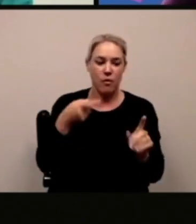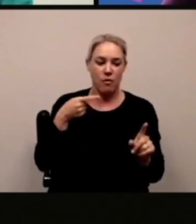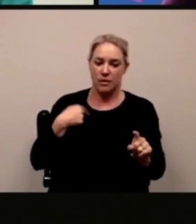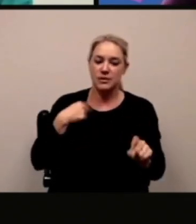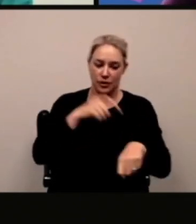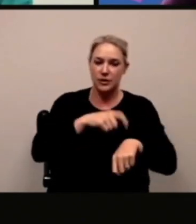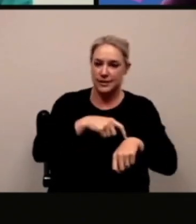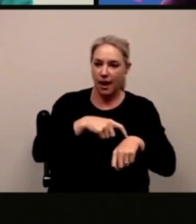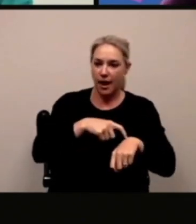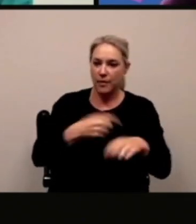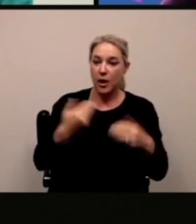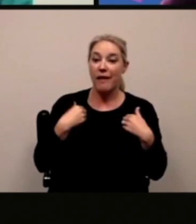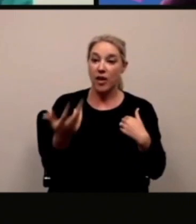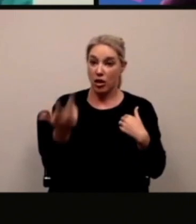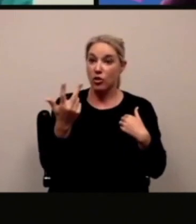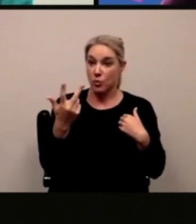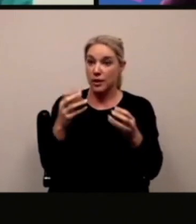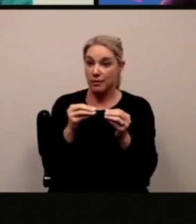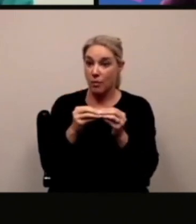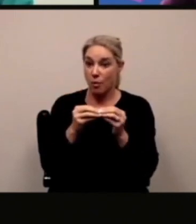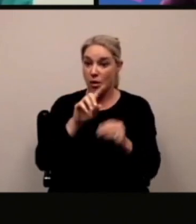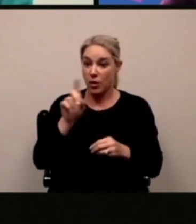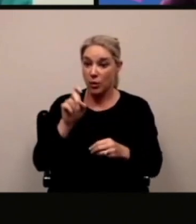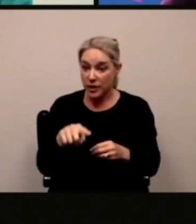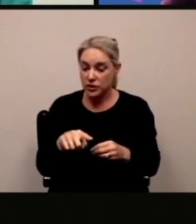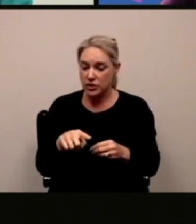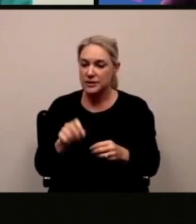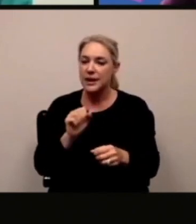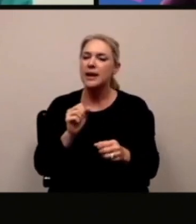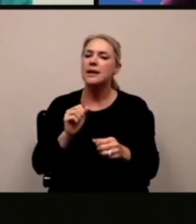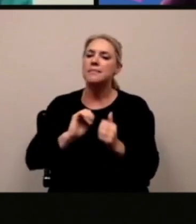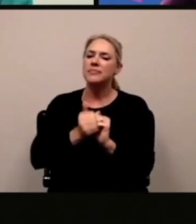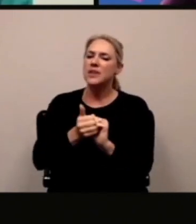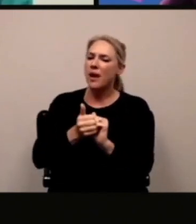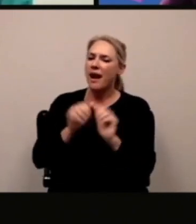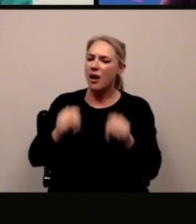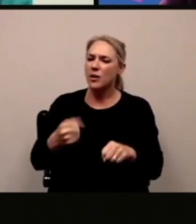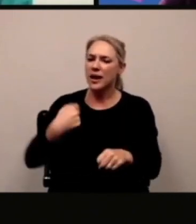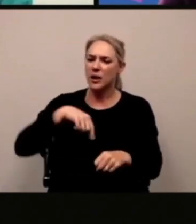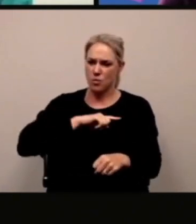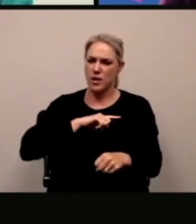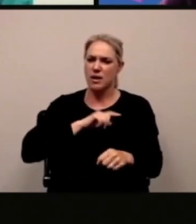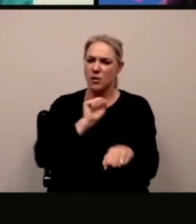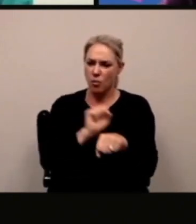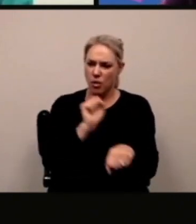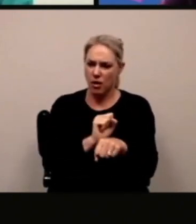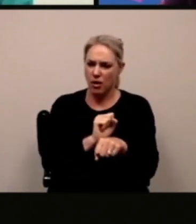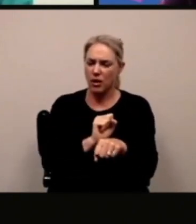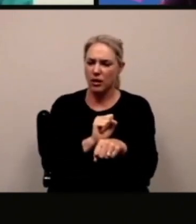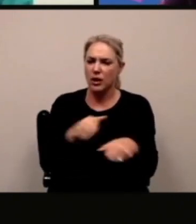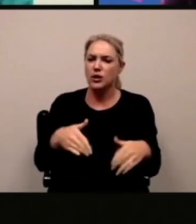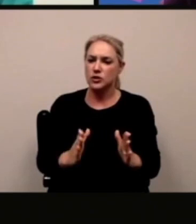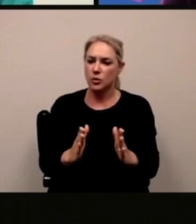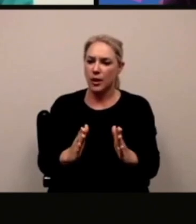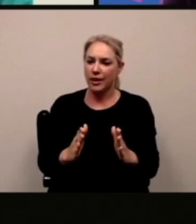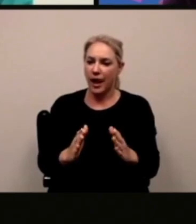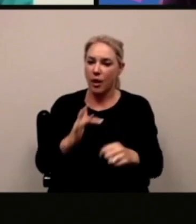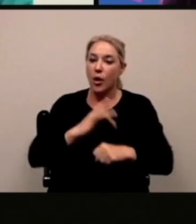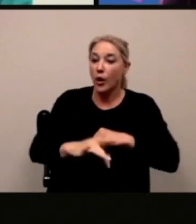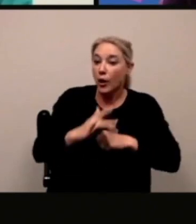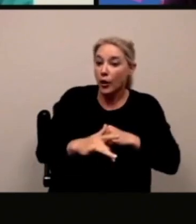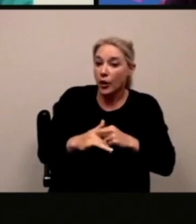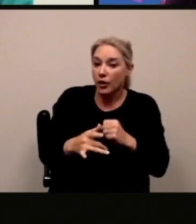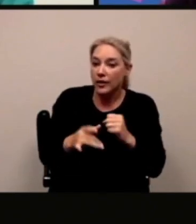questions. How can we work to ensure earlier exposure to coding, like that cradle to